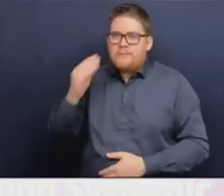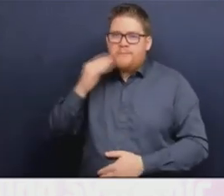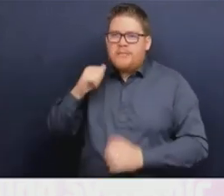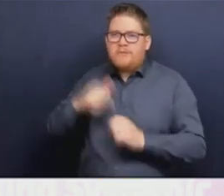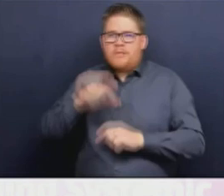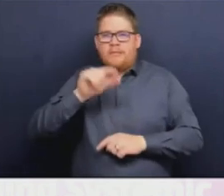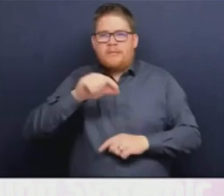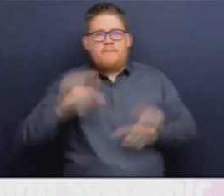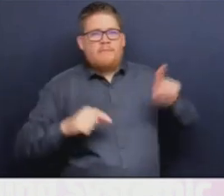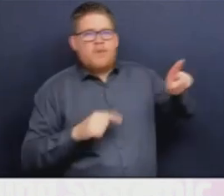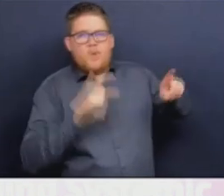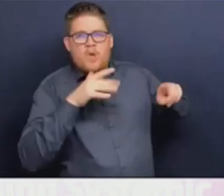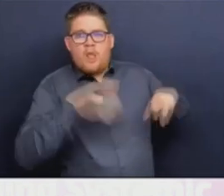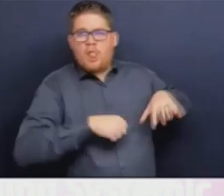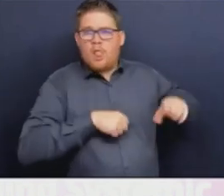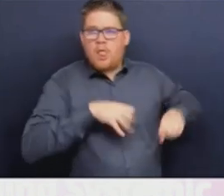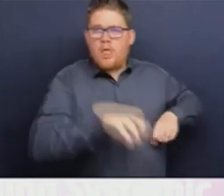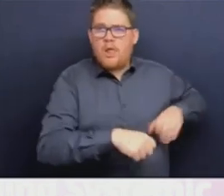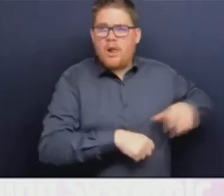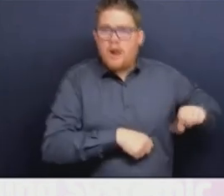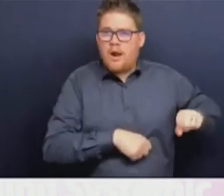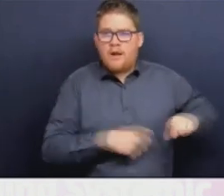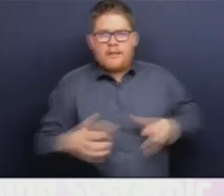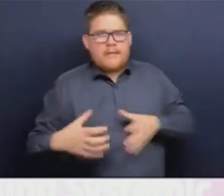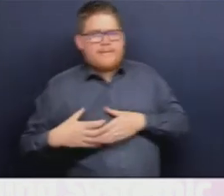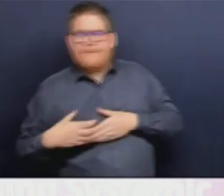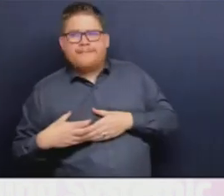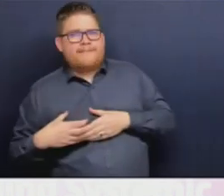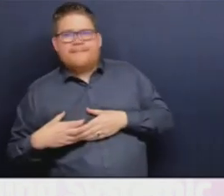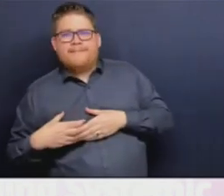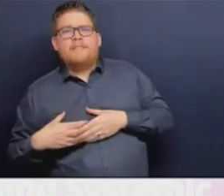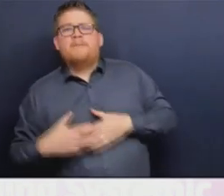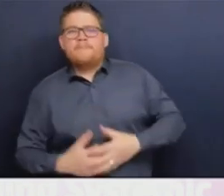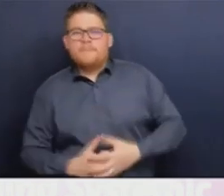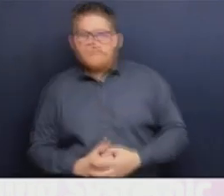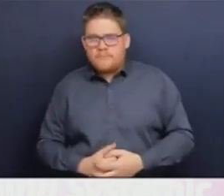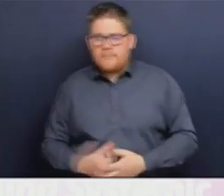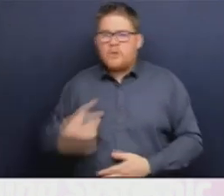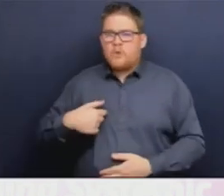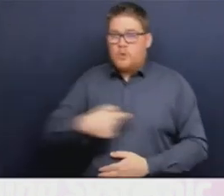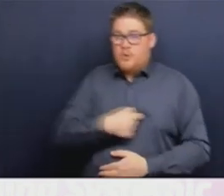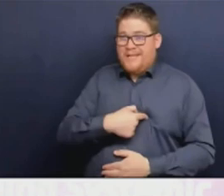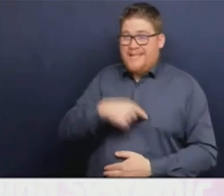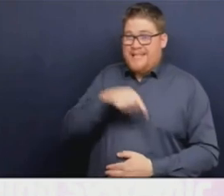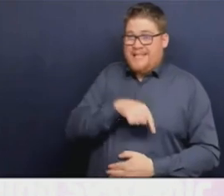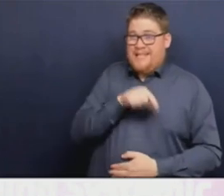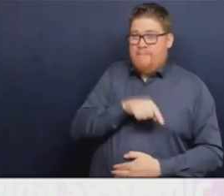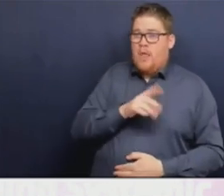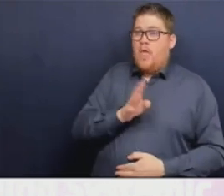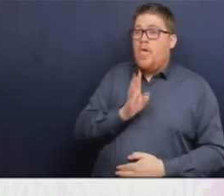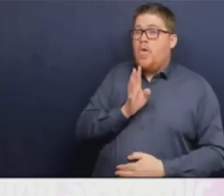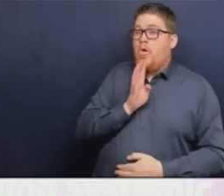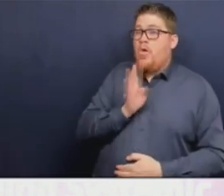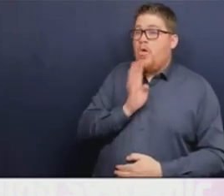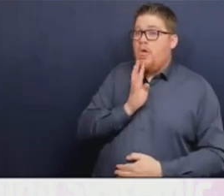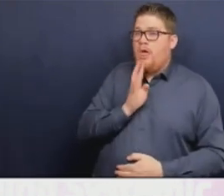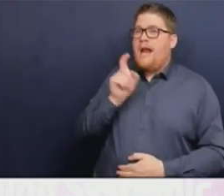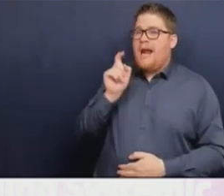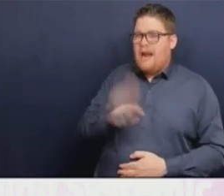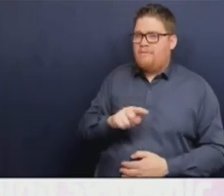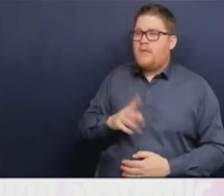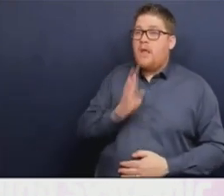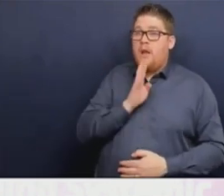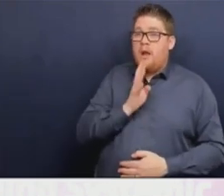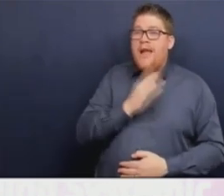build support and trust every day, and you do that by walking the walk and being accountable, being transparent, outlining what